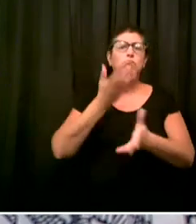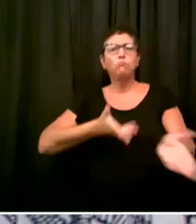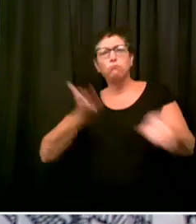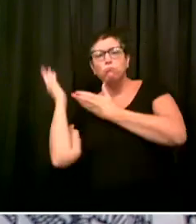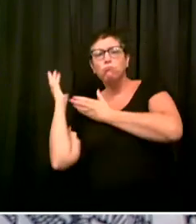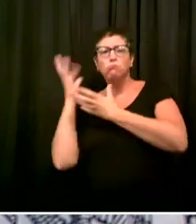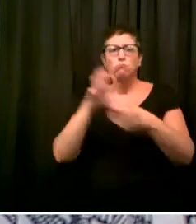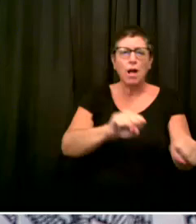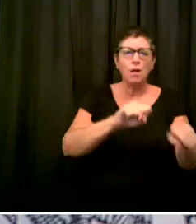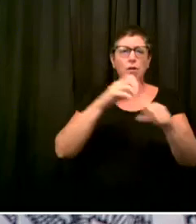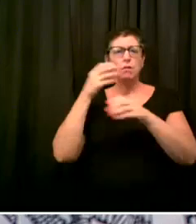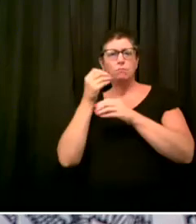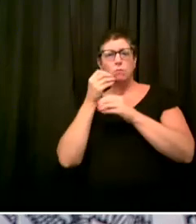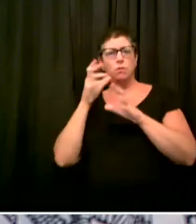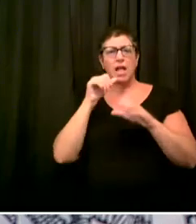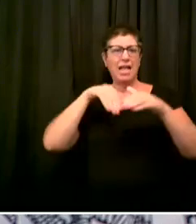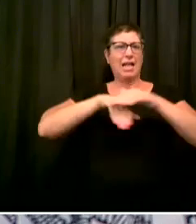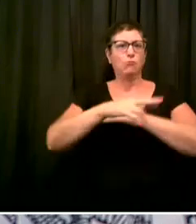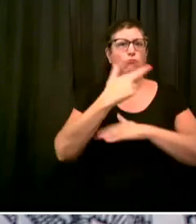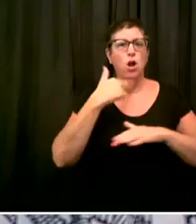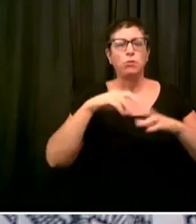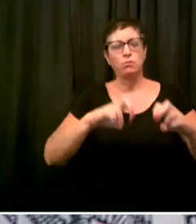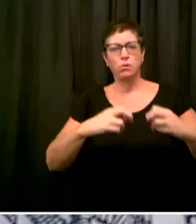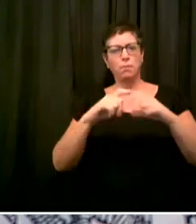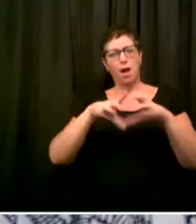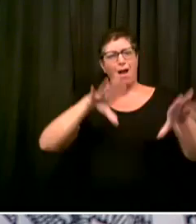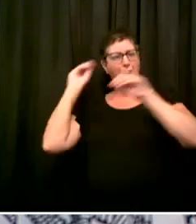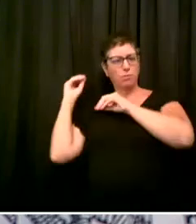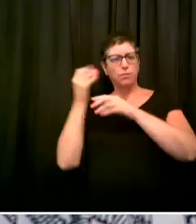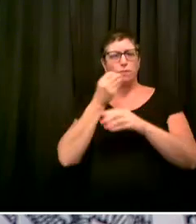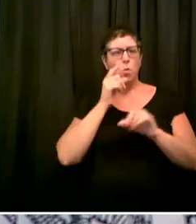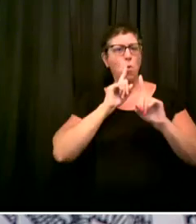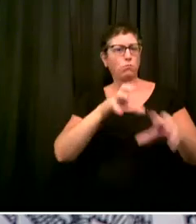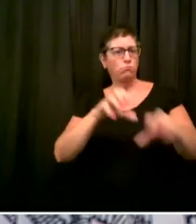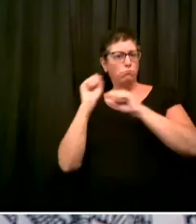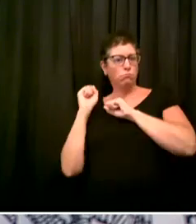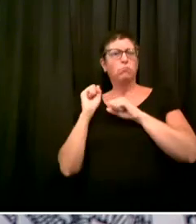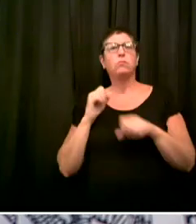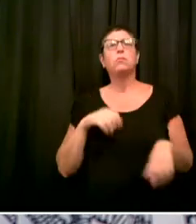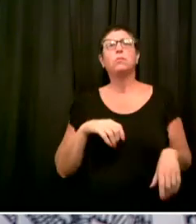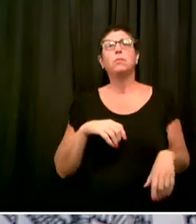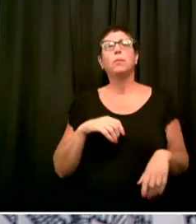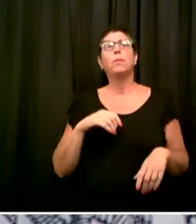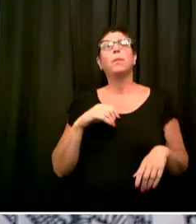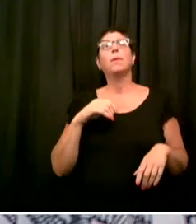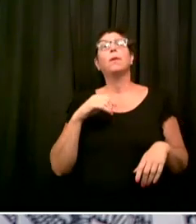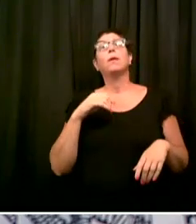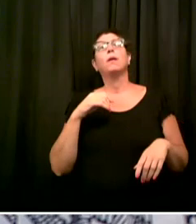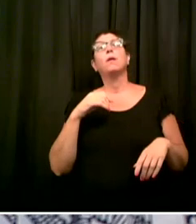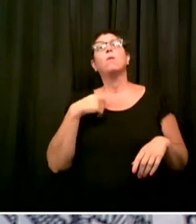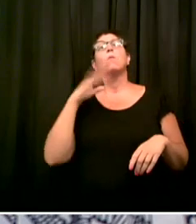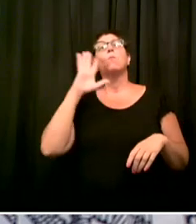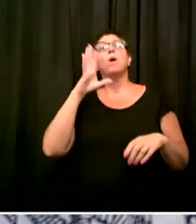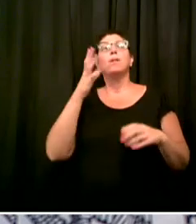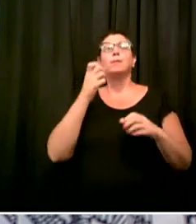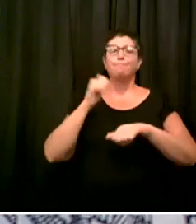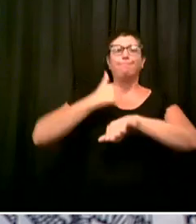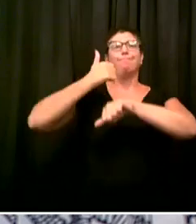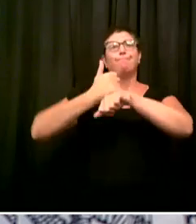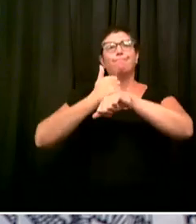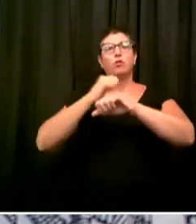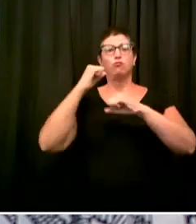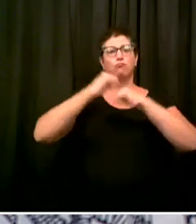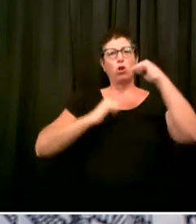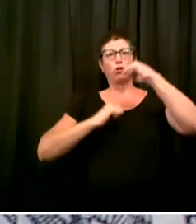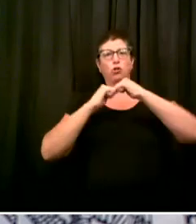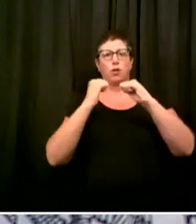start that again next year so they can count on that. But, Dr. Choksi,